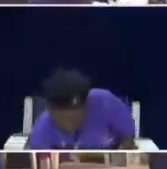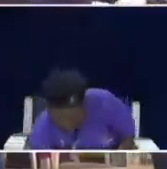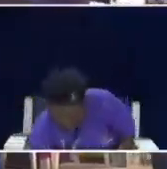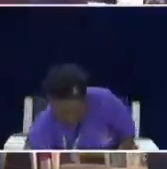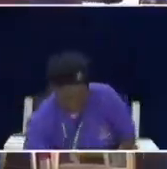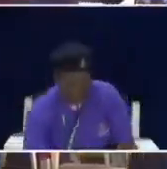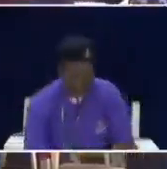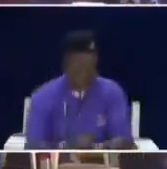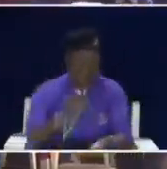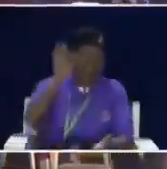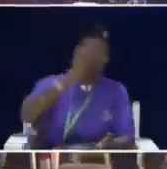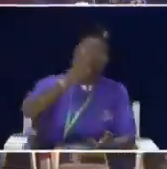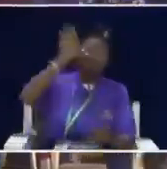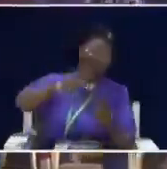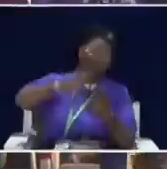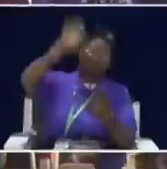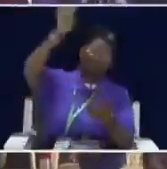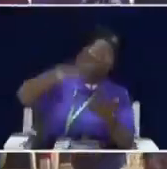Oh, thank you,